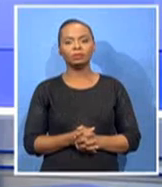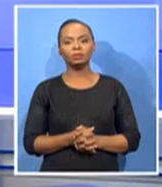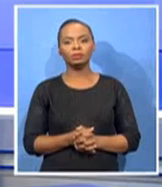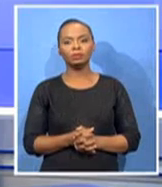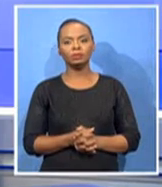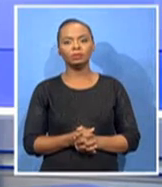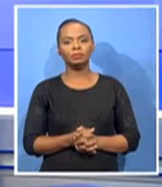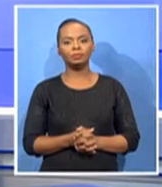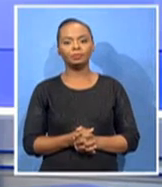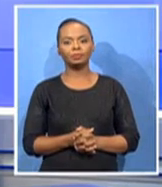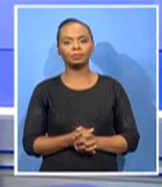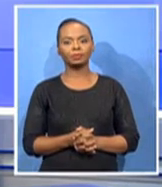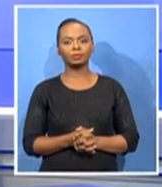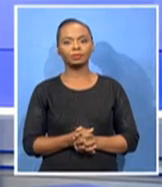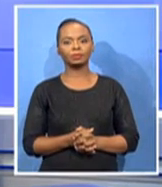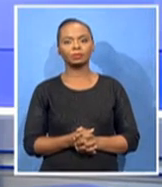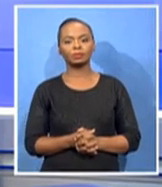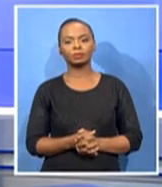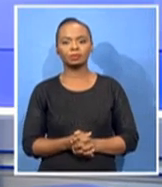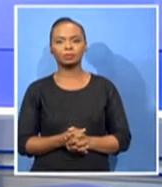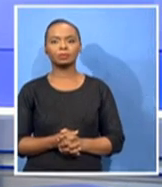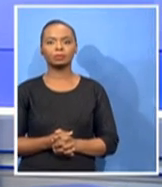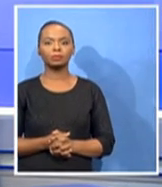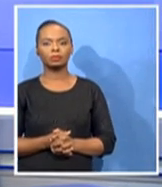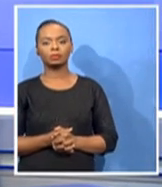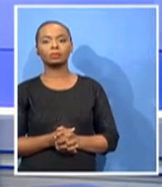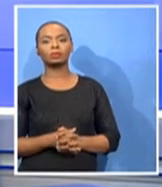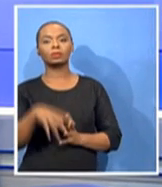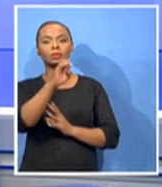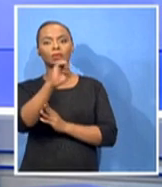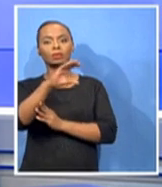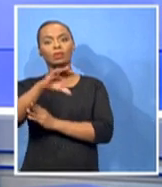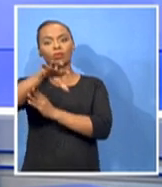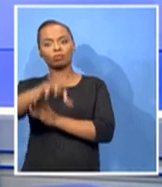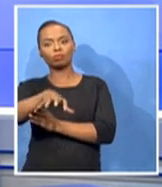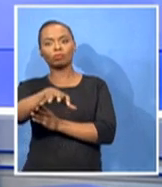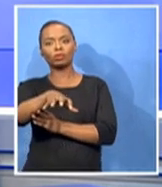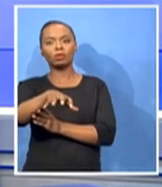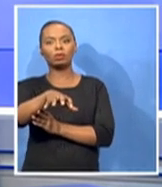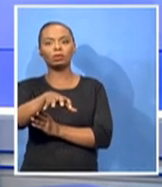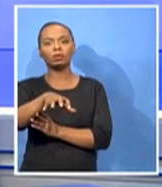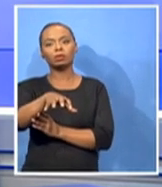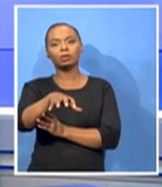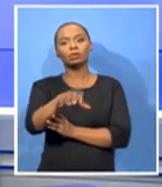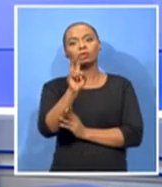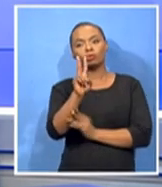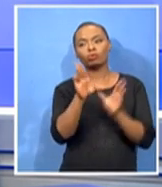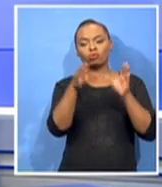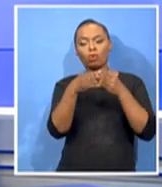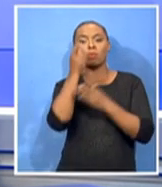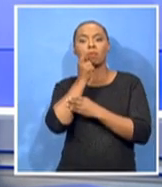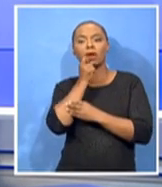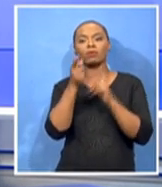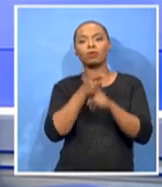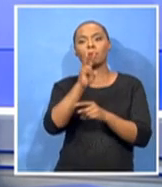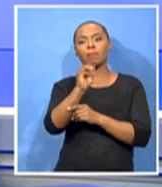And the Eastern Cape Provincial government has strongly condemned a fight between two groups of men from Mpheni and Nokhatshile villages in Mount